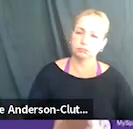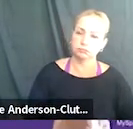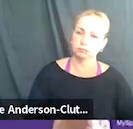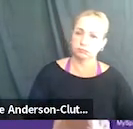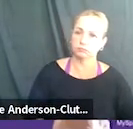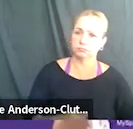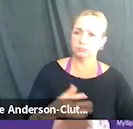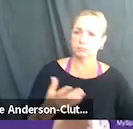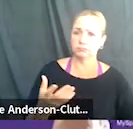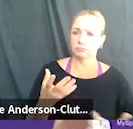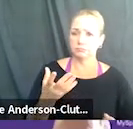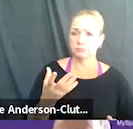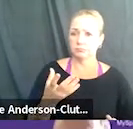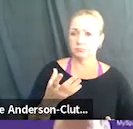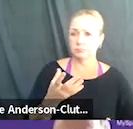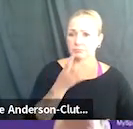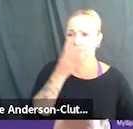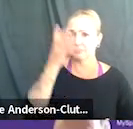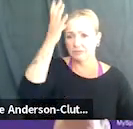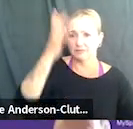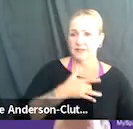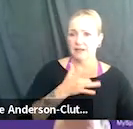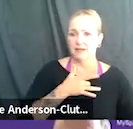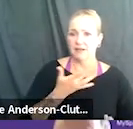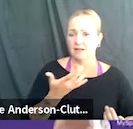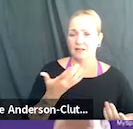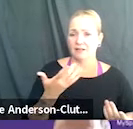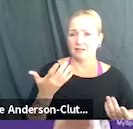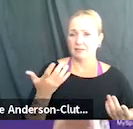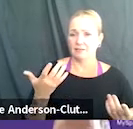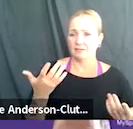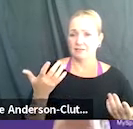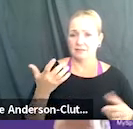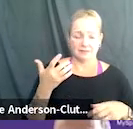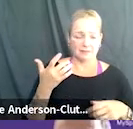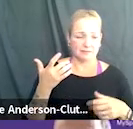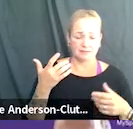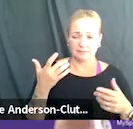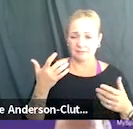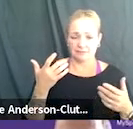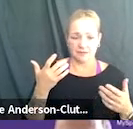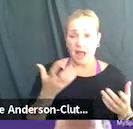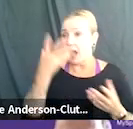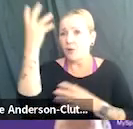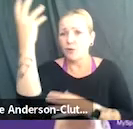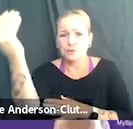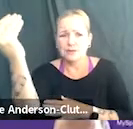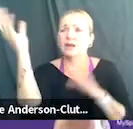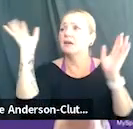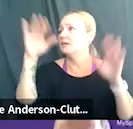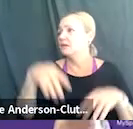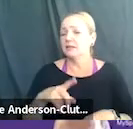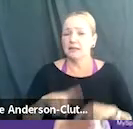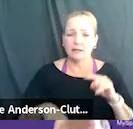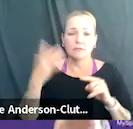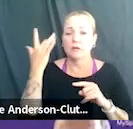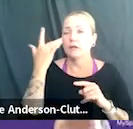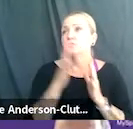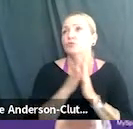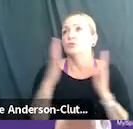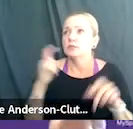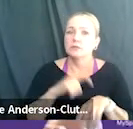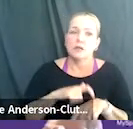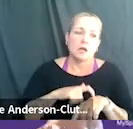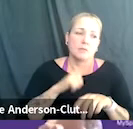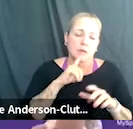because they said they really couldn't do anything or go anywhere because it would take so long. And he had lost quite a bit of weight initially with not